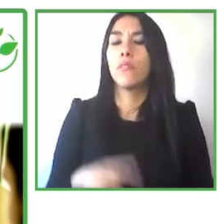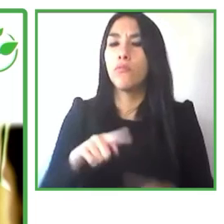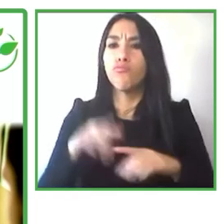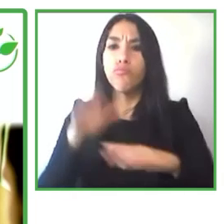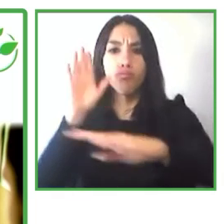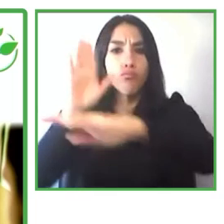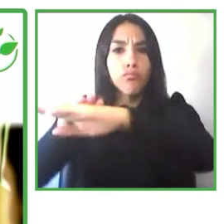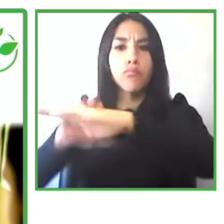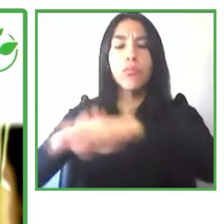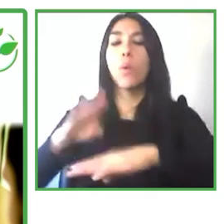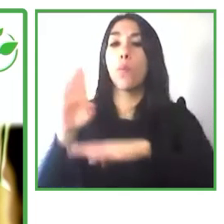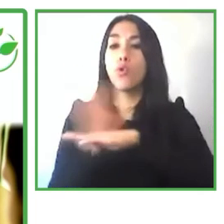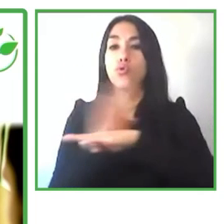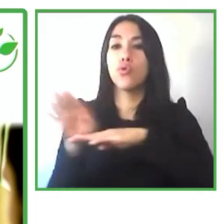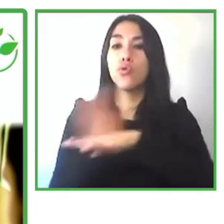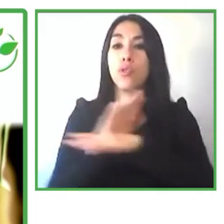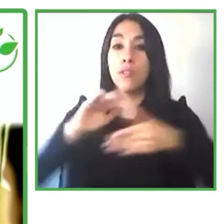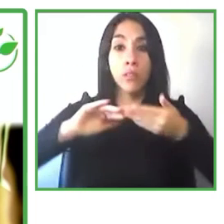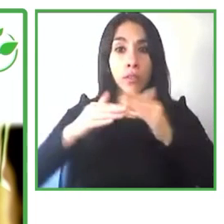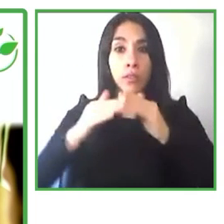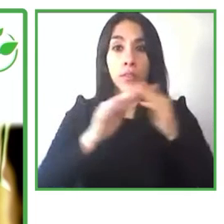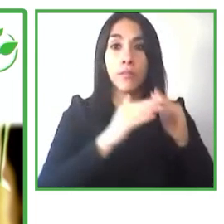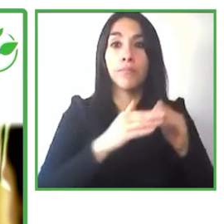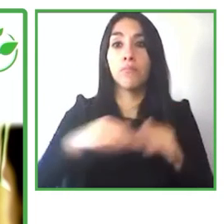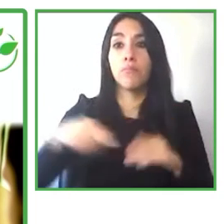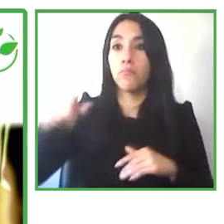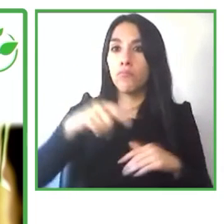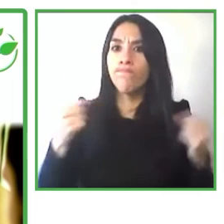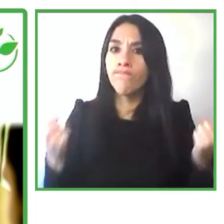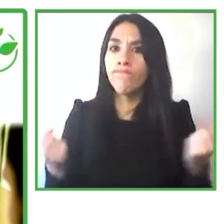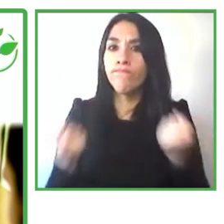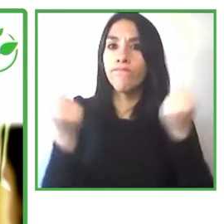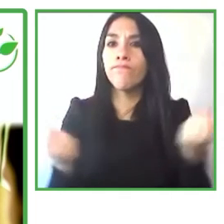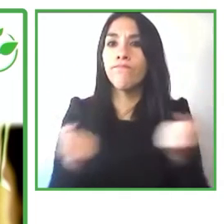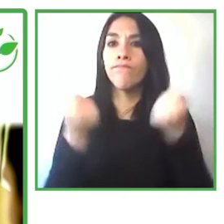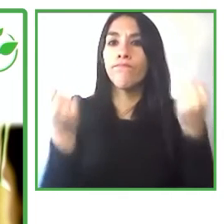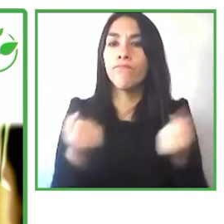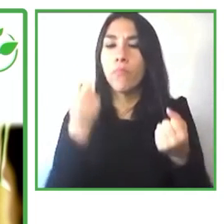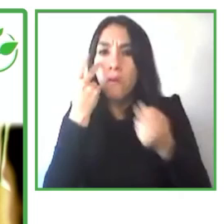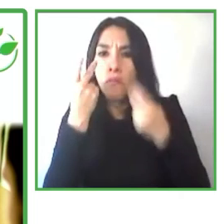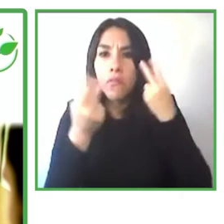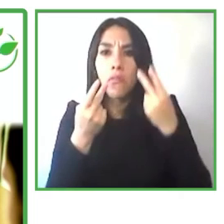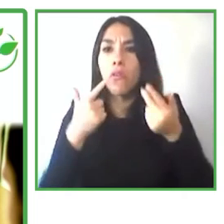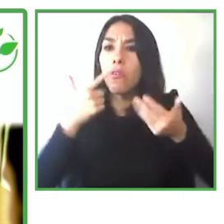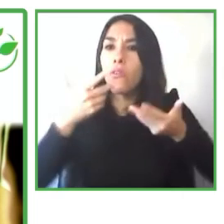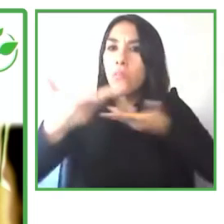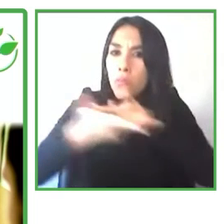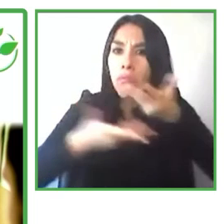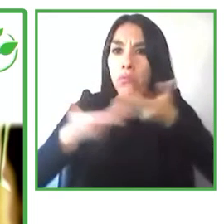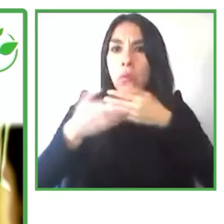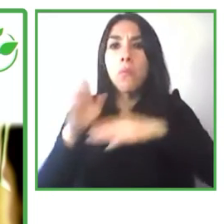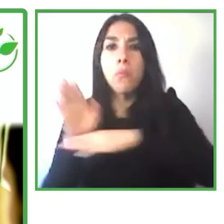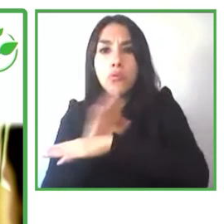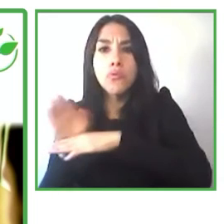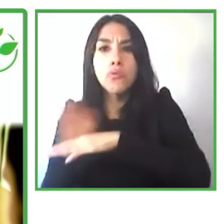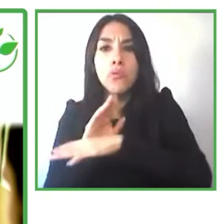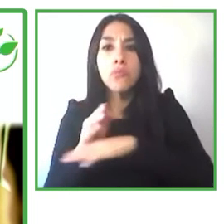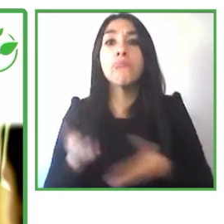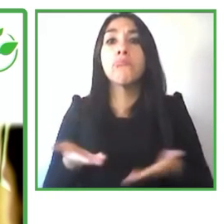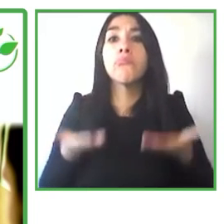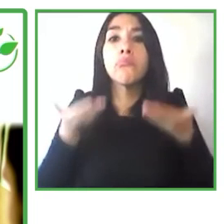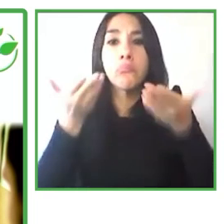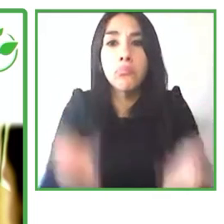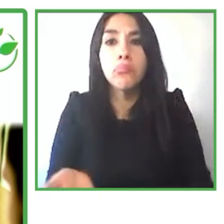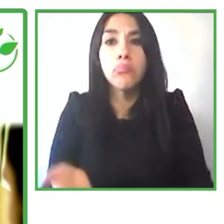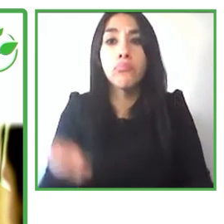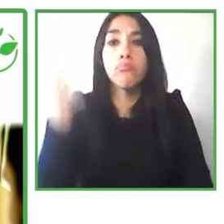businesses and those who provide digital skills training. So currently there's a scoping exercise ongoing in